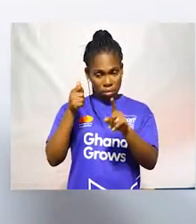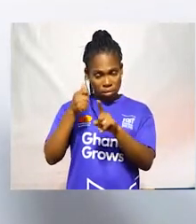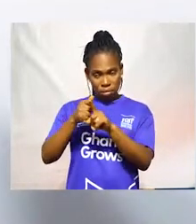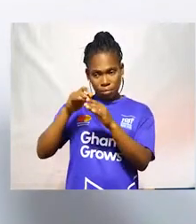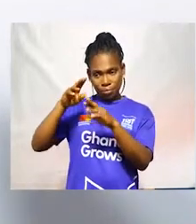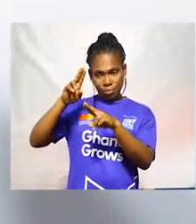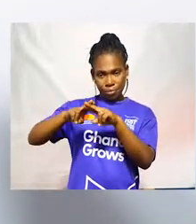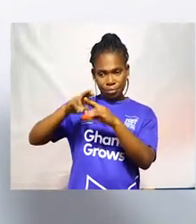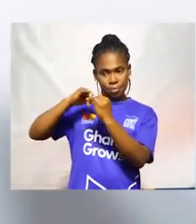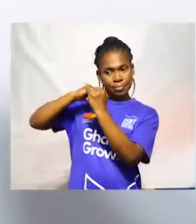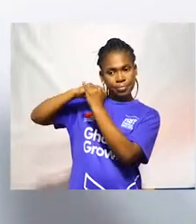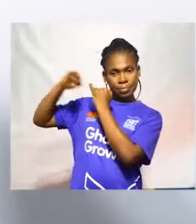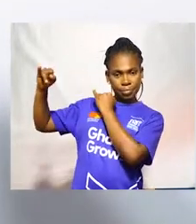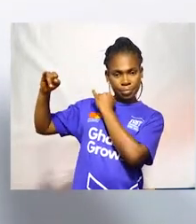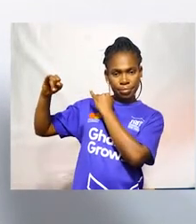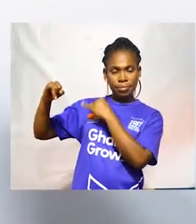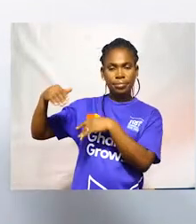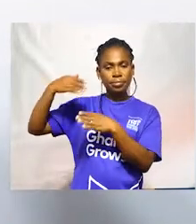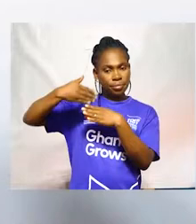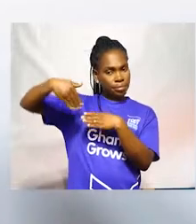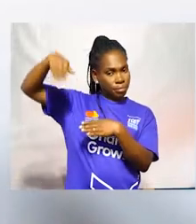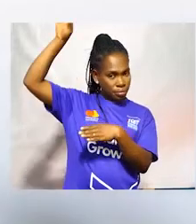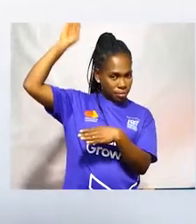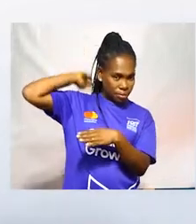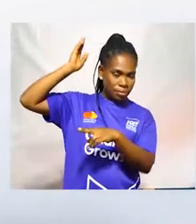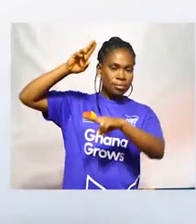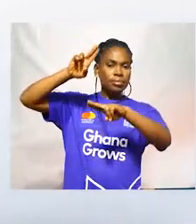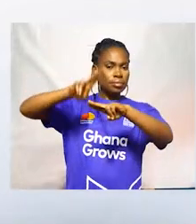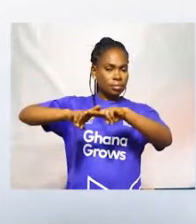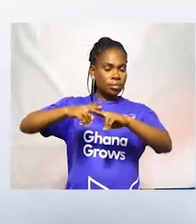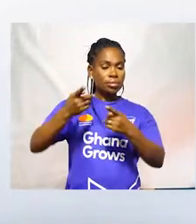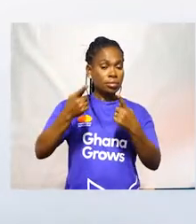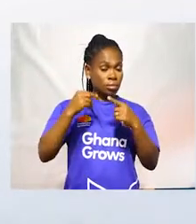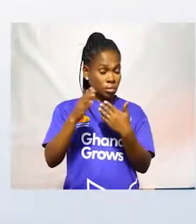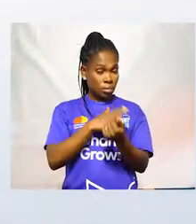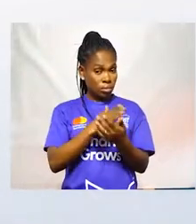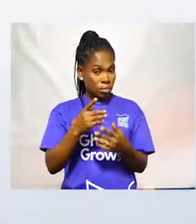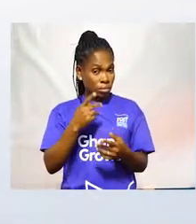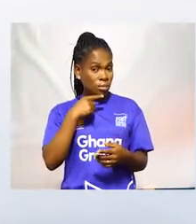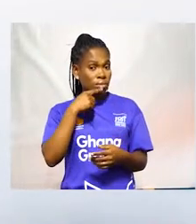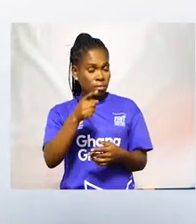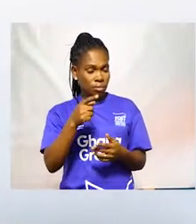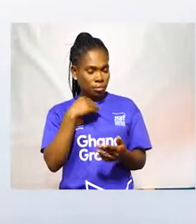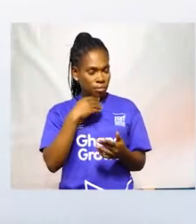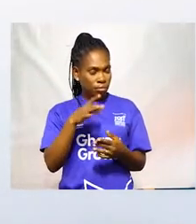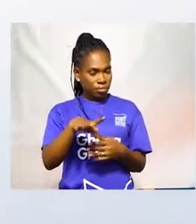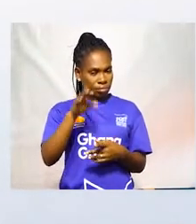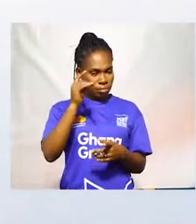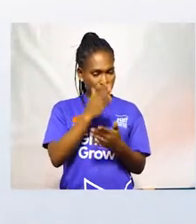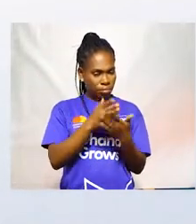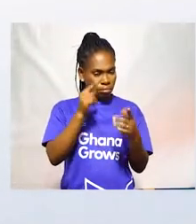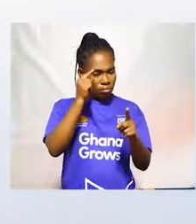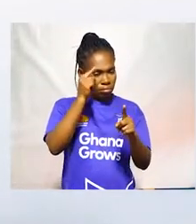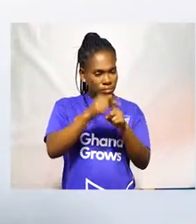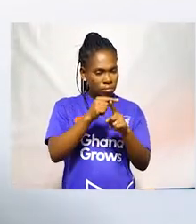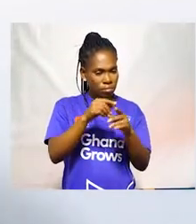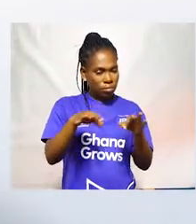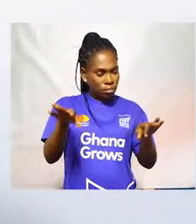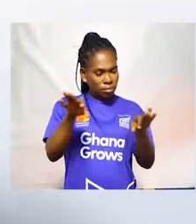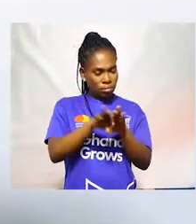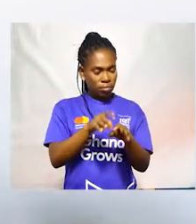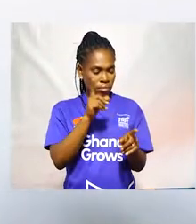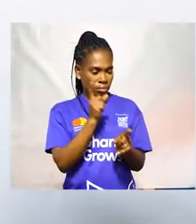back. And then what he says, when I find something very striking, I'll just put the